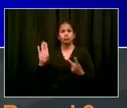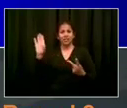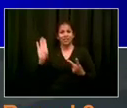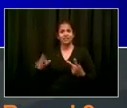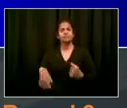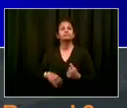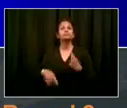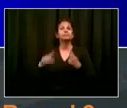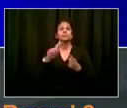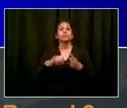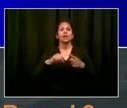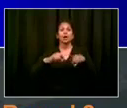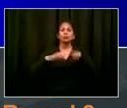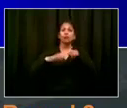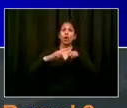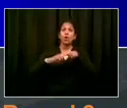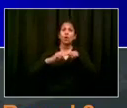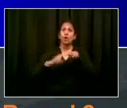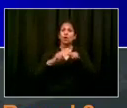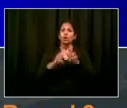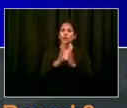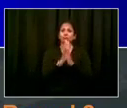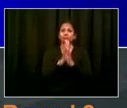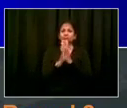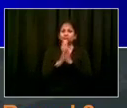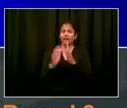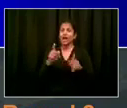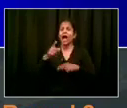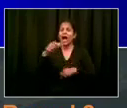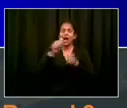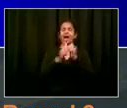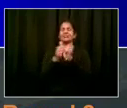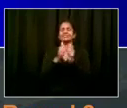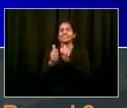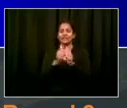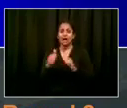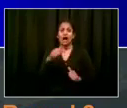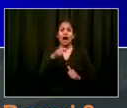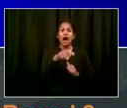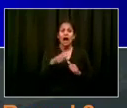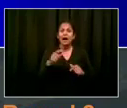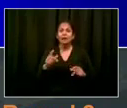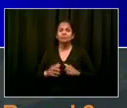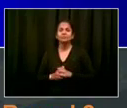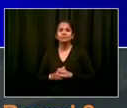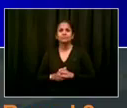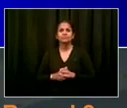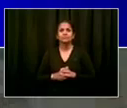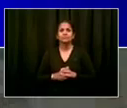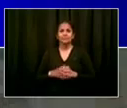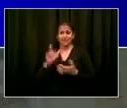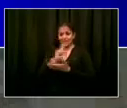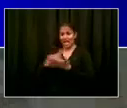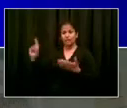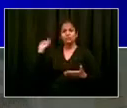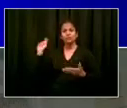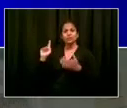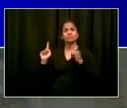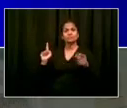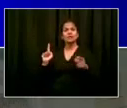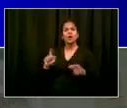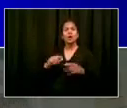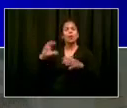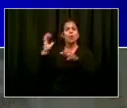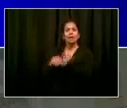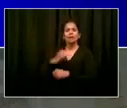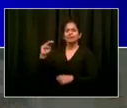Brooklyn versus the Upper East Side Battle of the Q Train. And the winner is Midwood, Brooklyn prevailed in